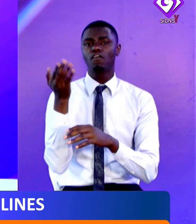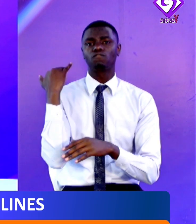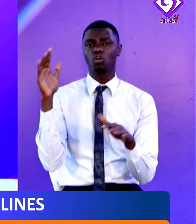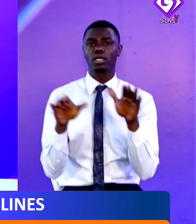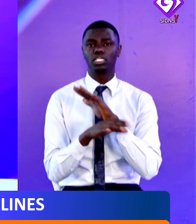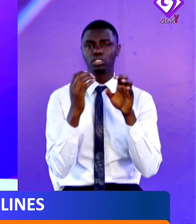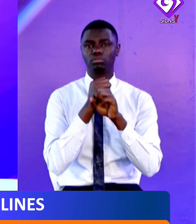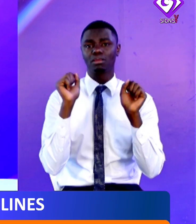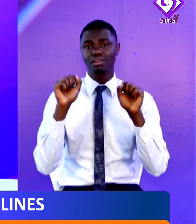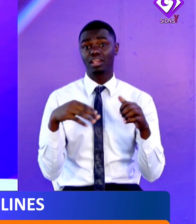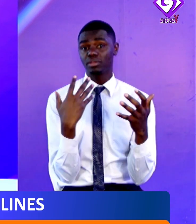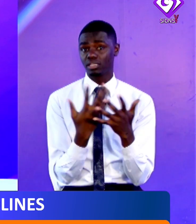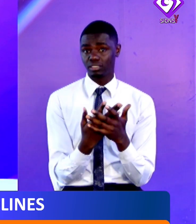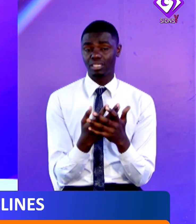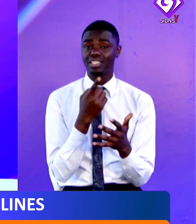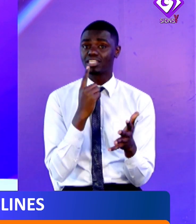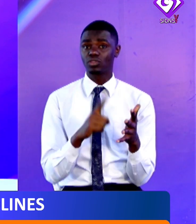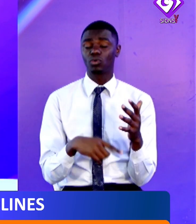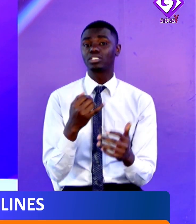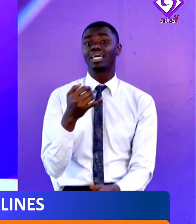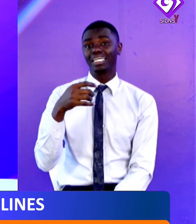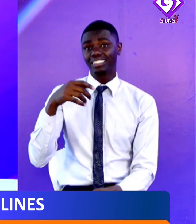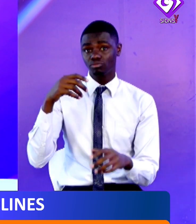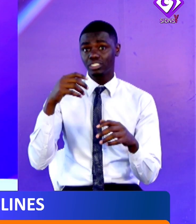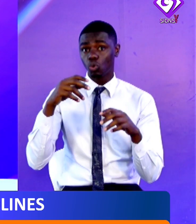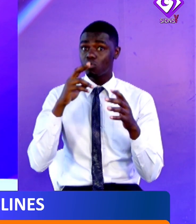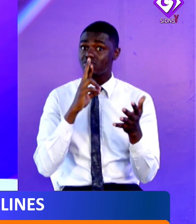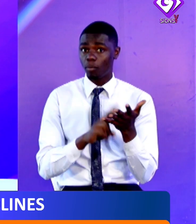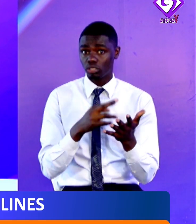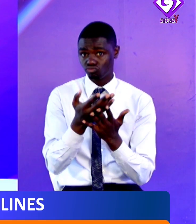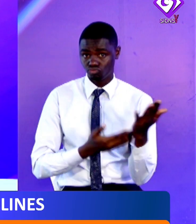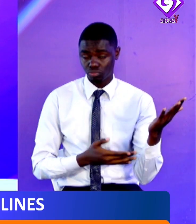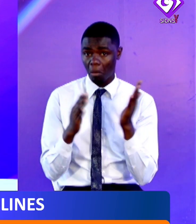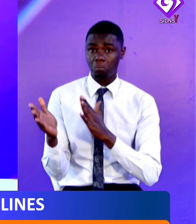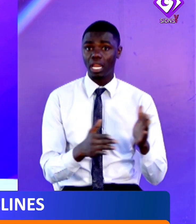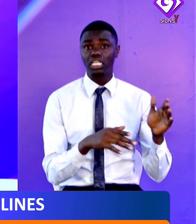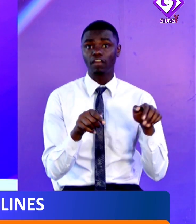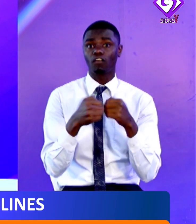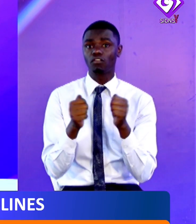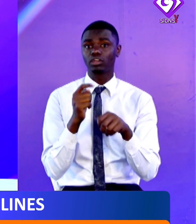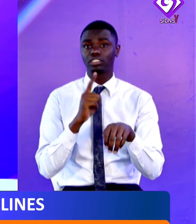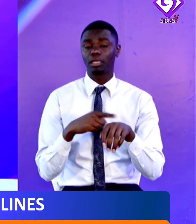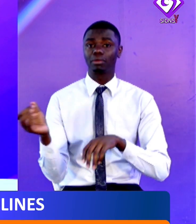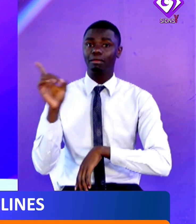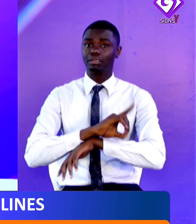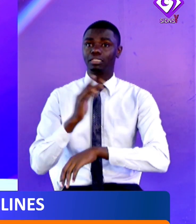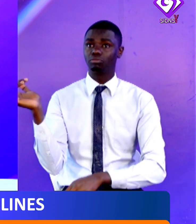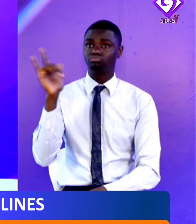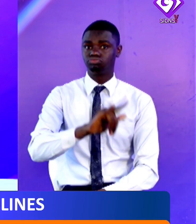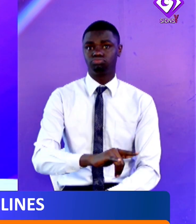could be arrested, citing intelligence reports indicating planned chaos on the day of his return. Let's take a